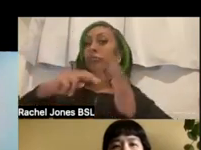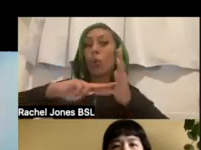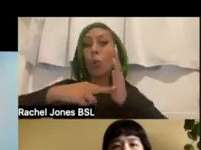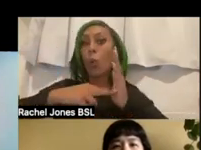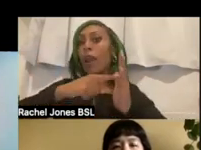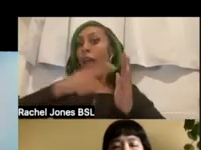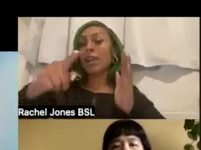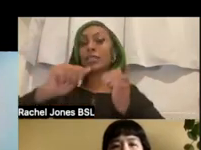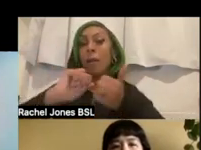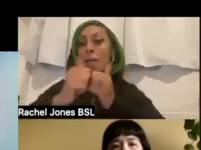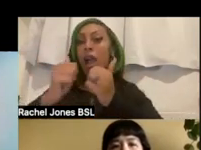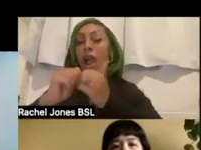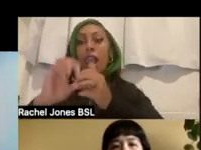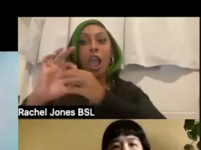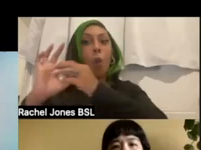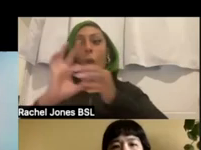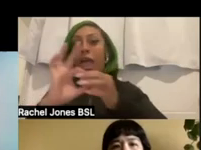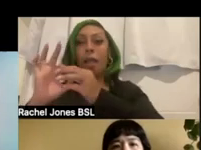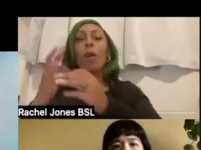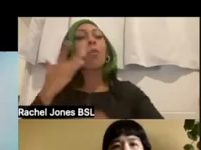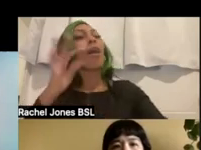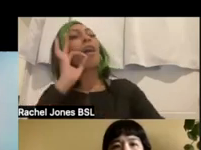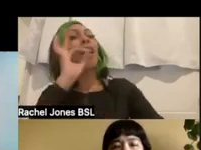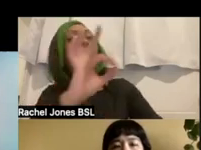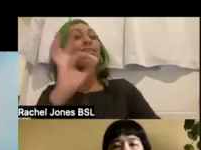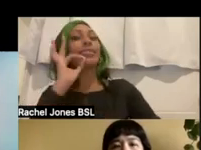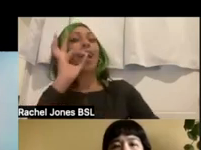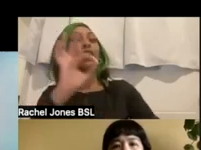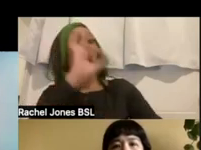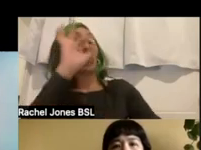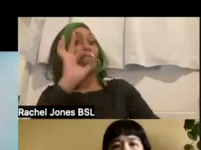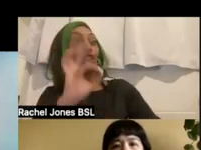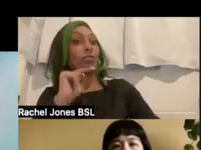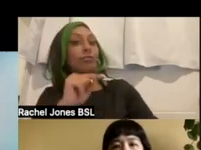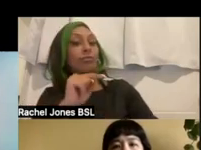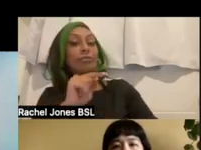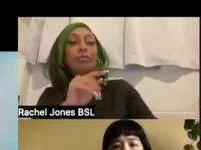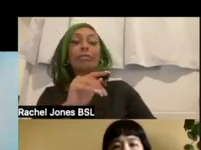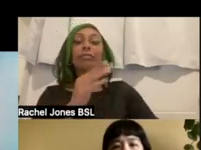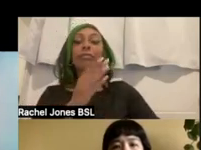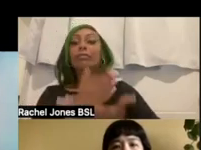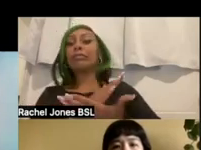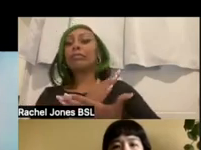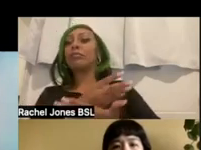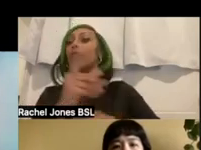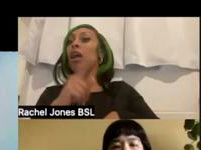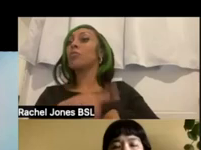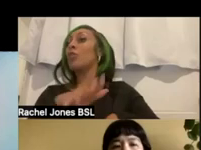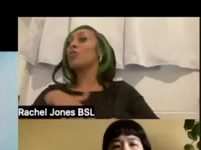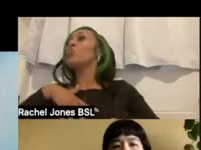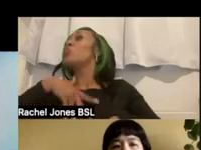are asking those questions, because sometimes they just don't want to hear the answers that you are going to